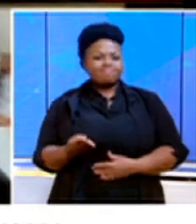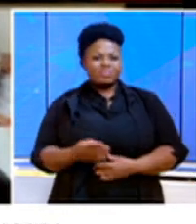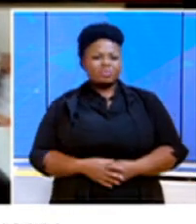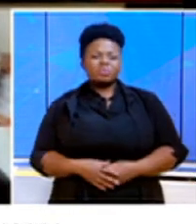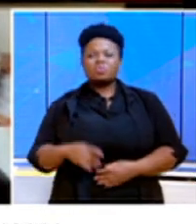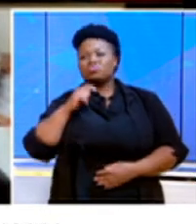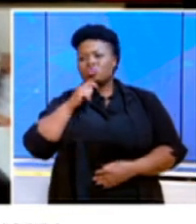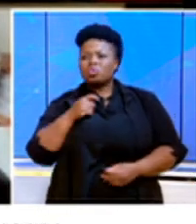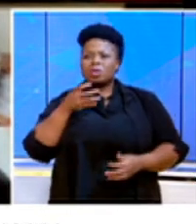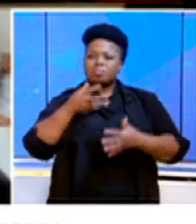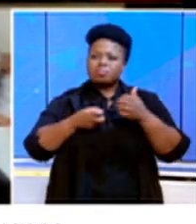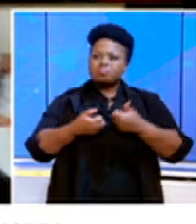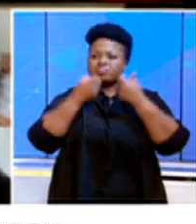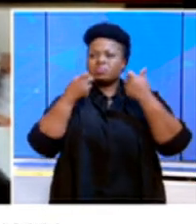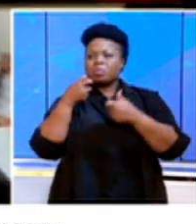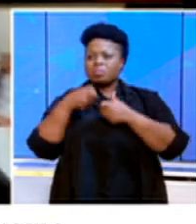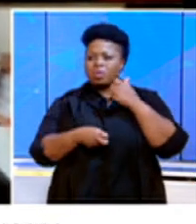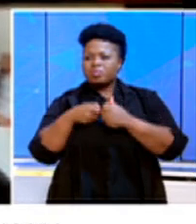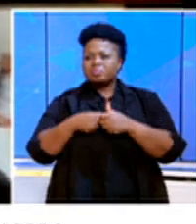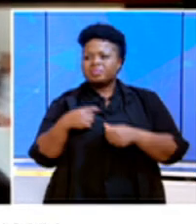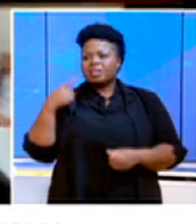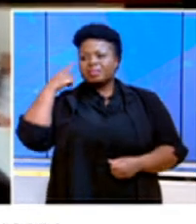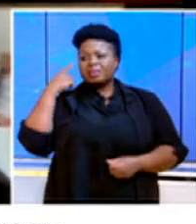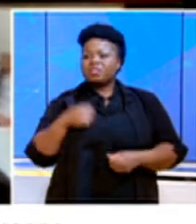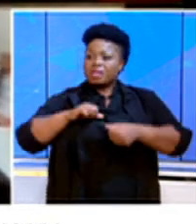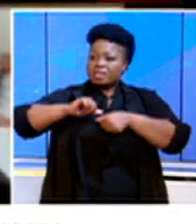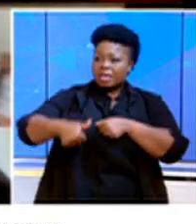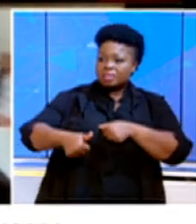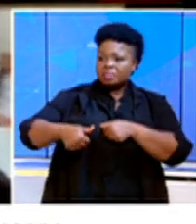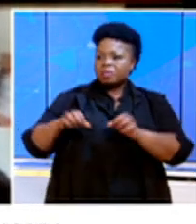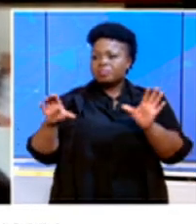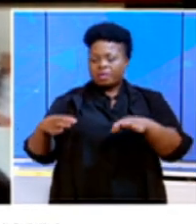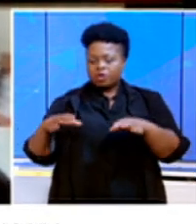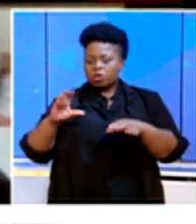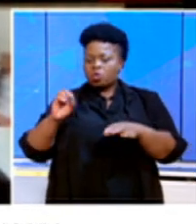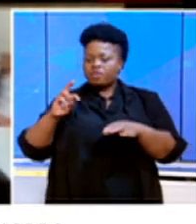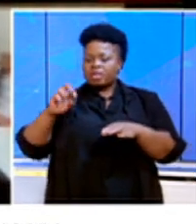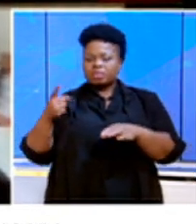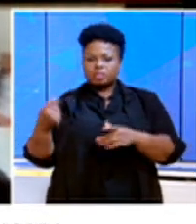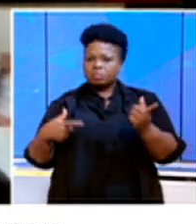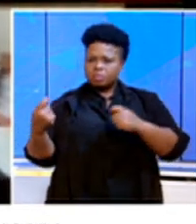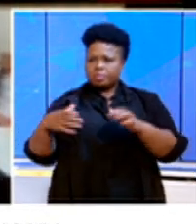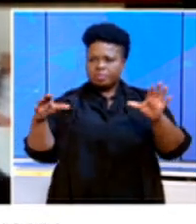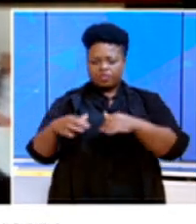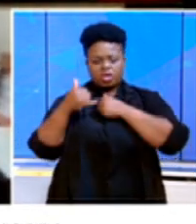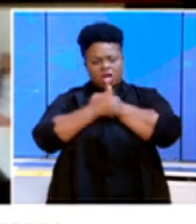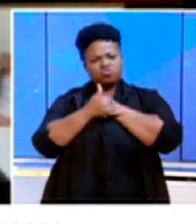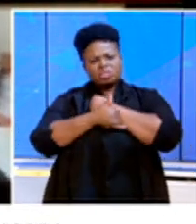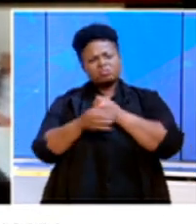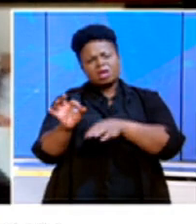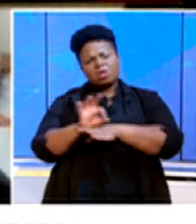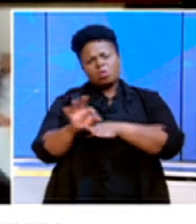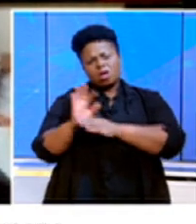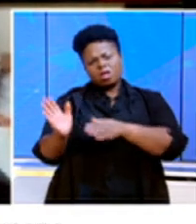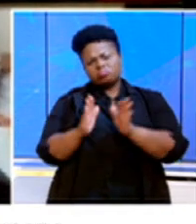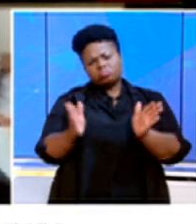to have teething problems. I think for the next pandemic, something like COVAX will be better organized. But it's clearly